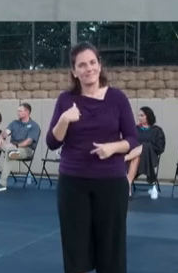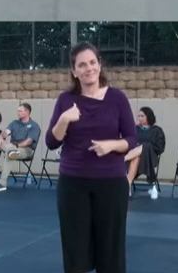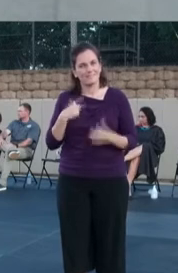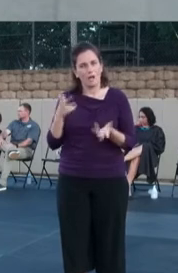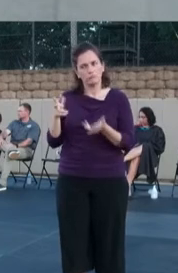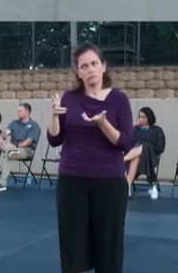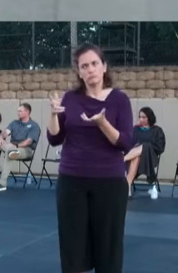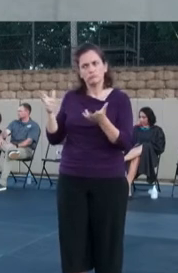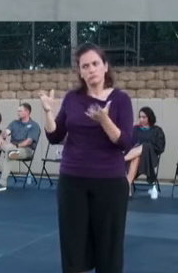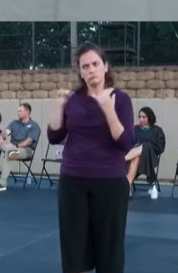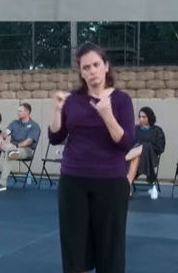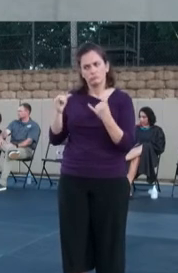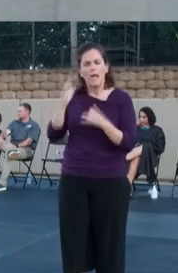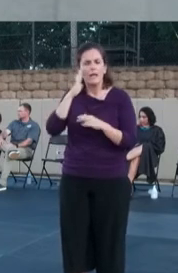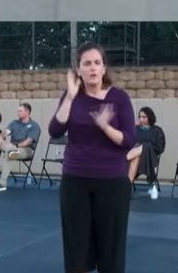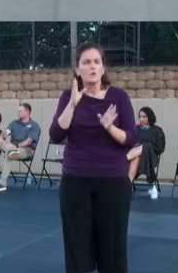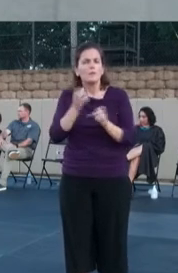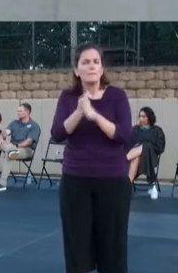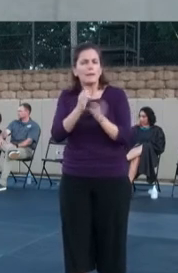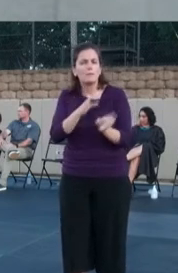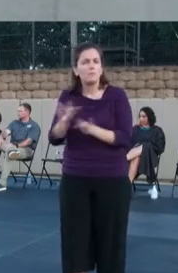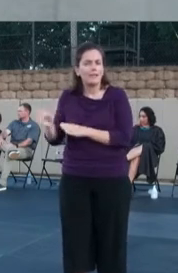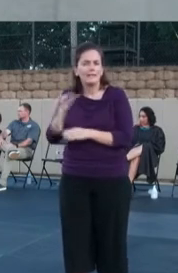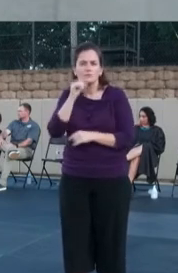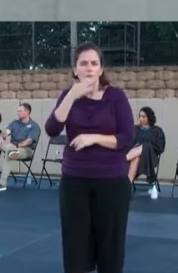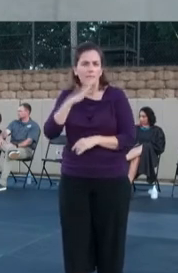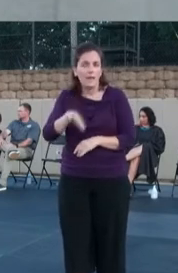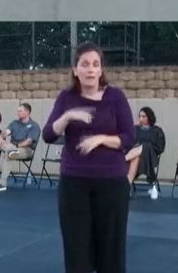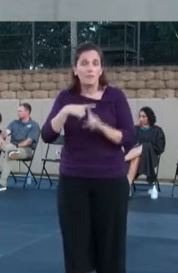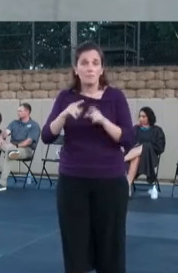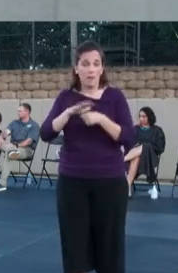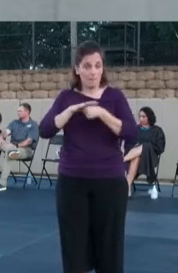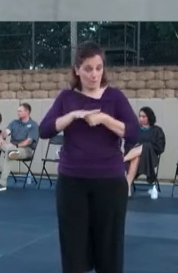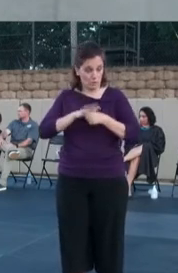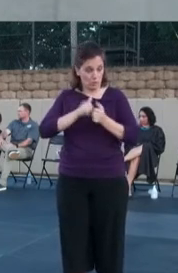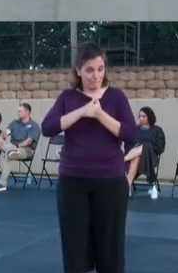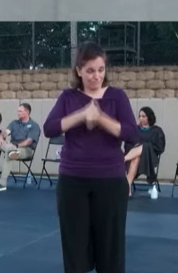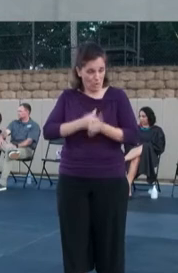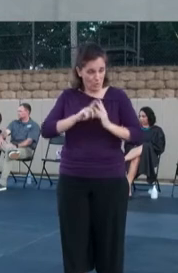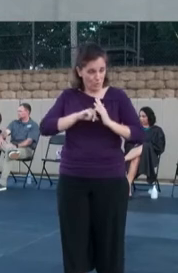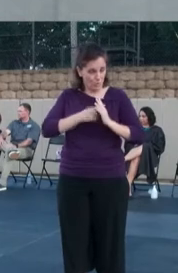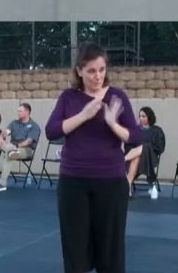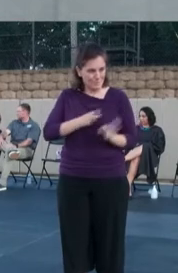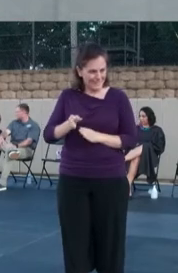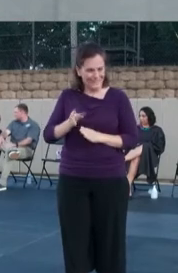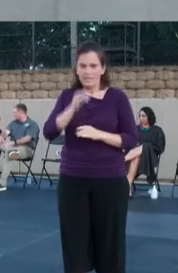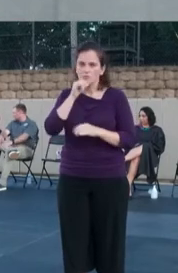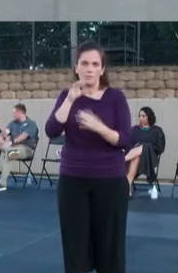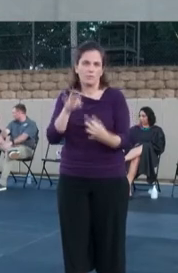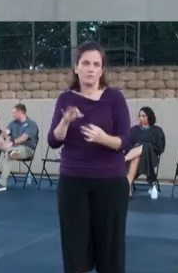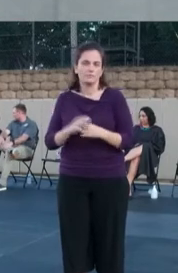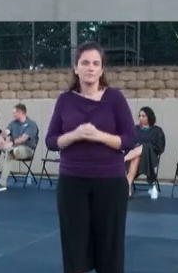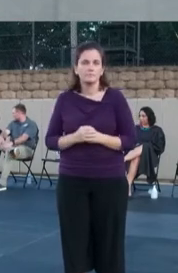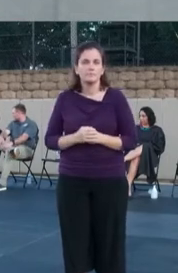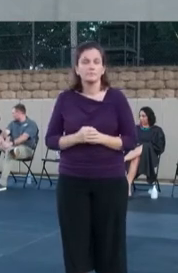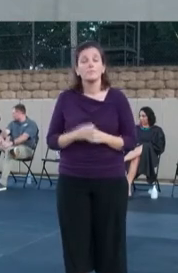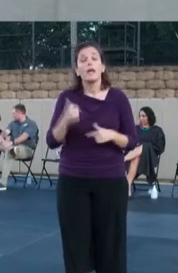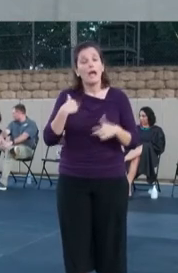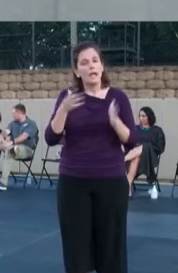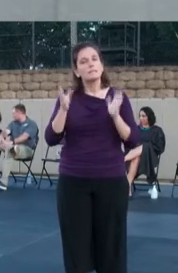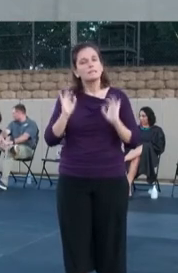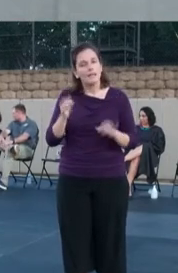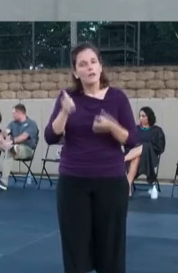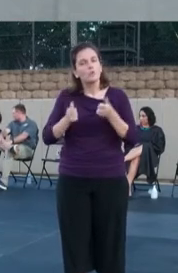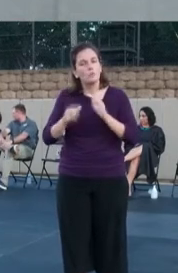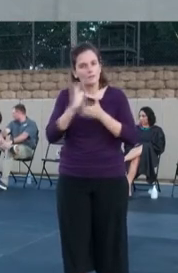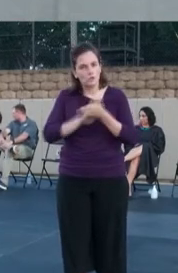making plans isn't bad, but feeling pressured to follow your original plan is never ideal. I literally decided what college I was